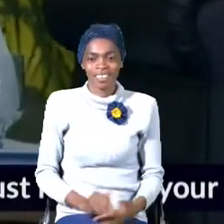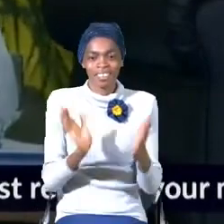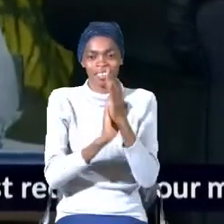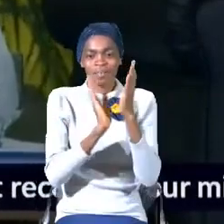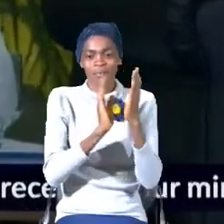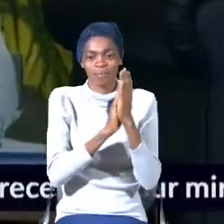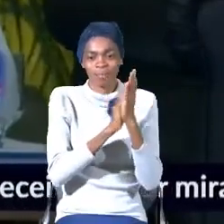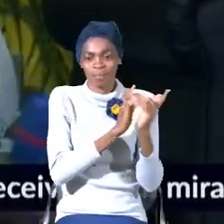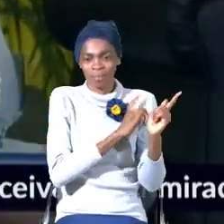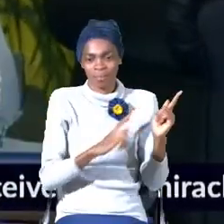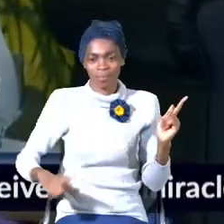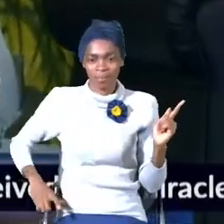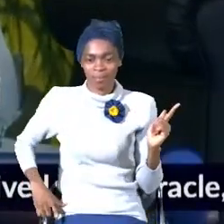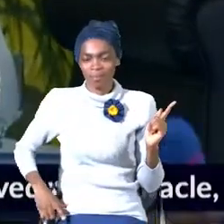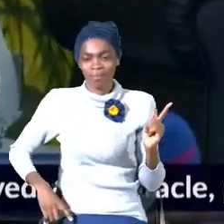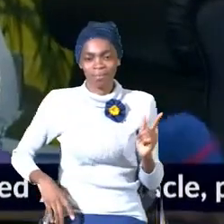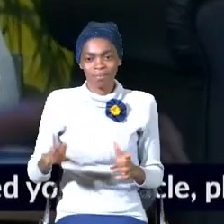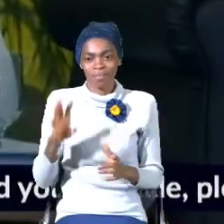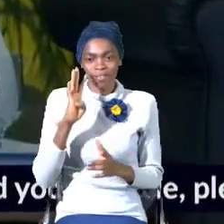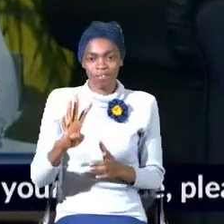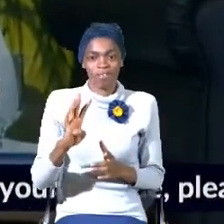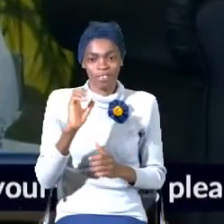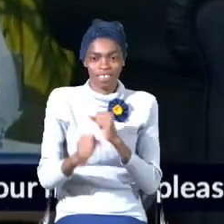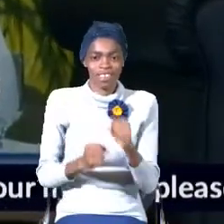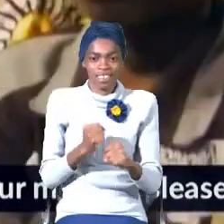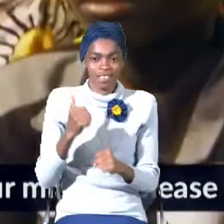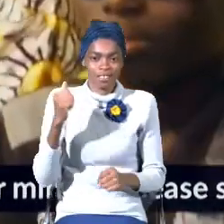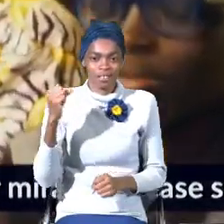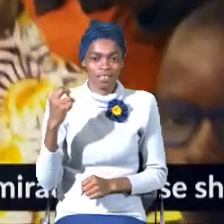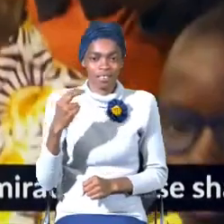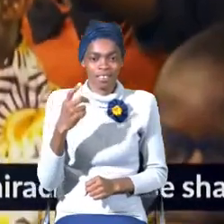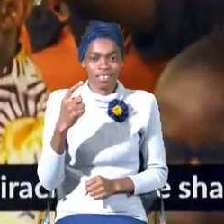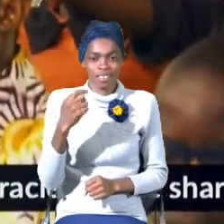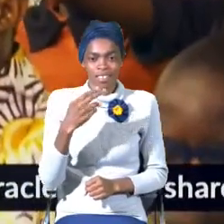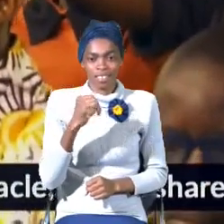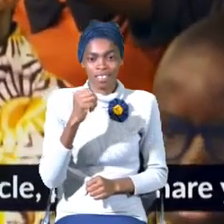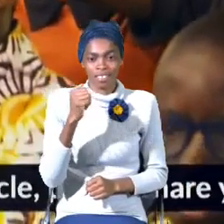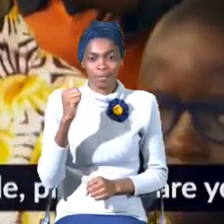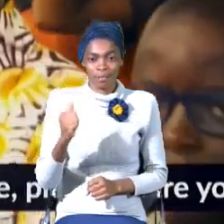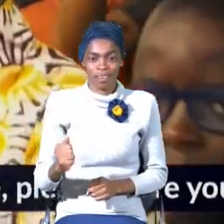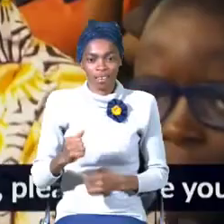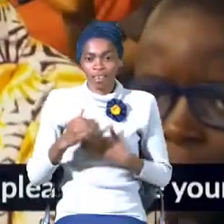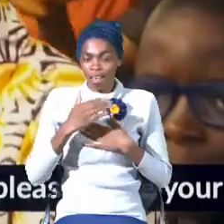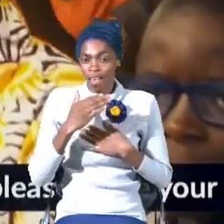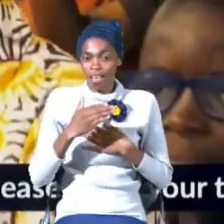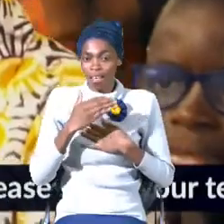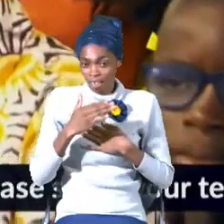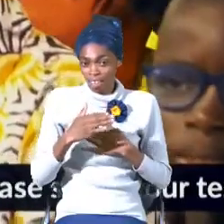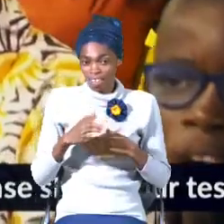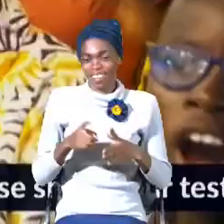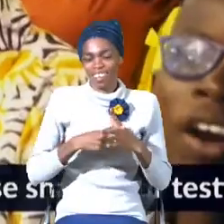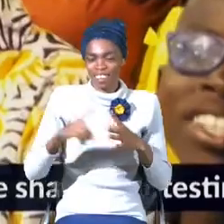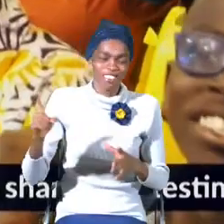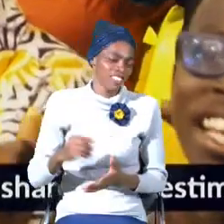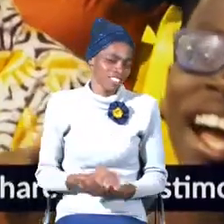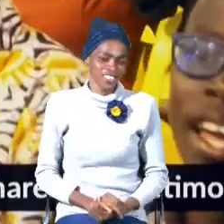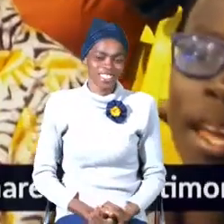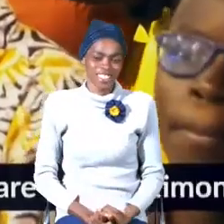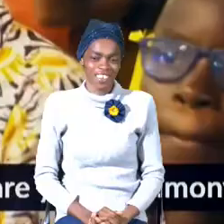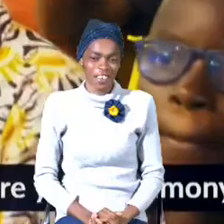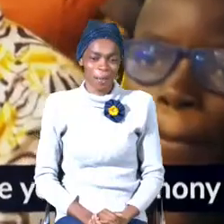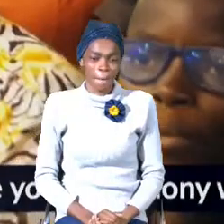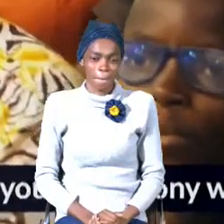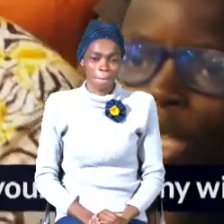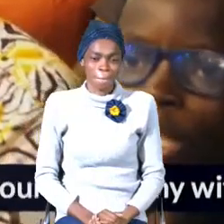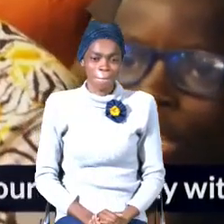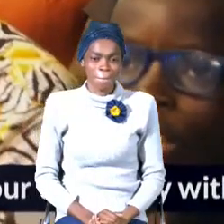Lord. 4 years of asthma gone. God is good, and all